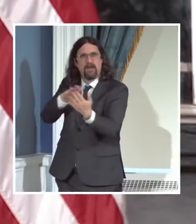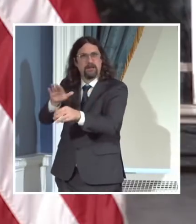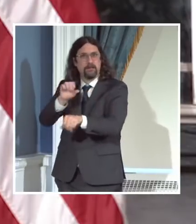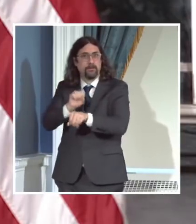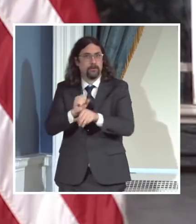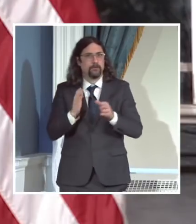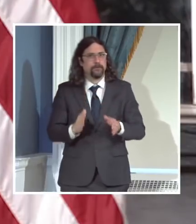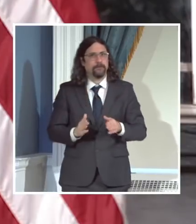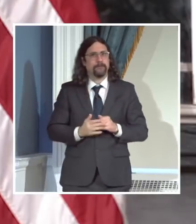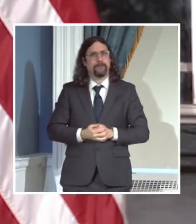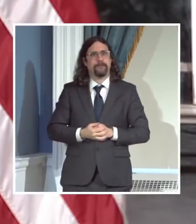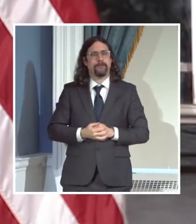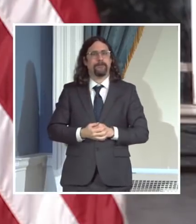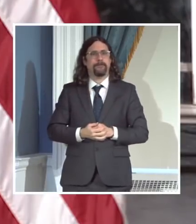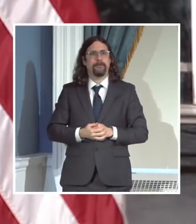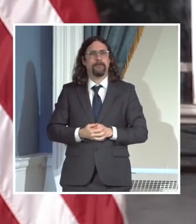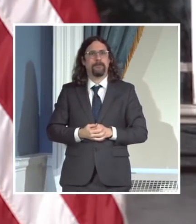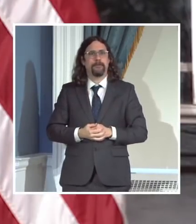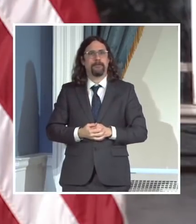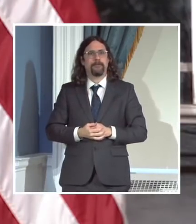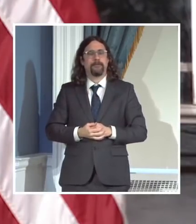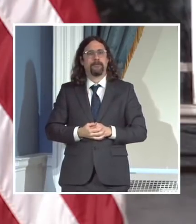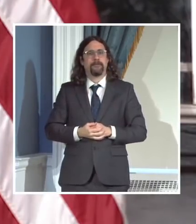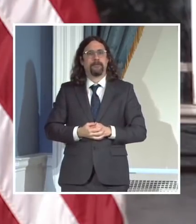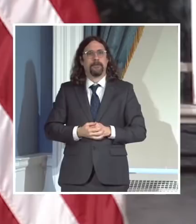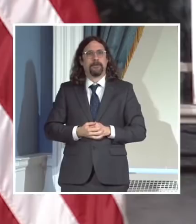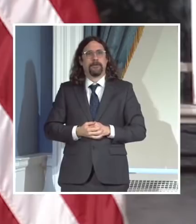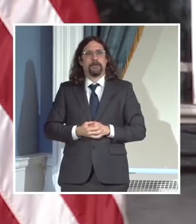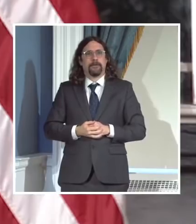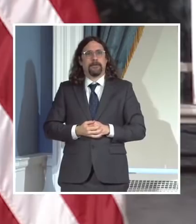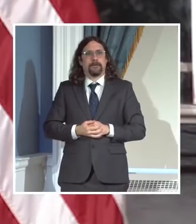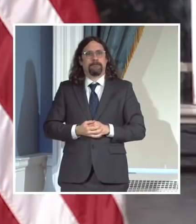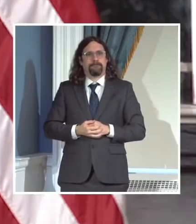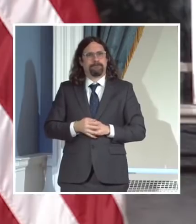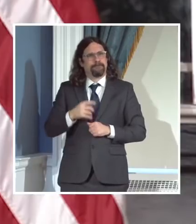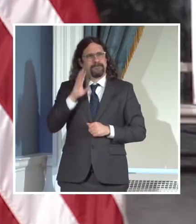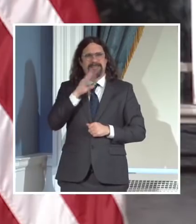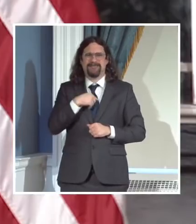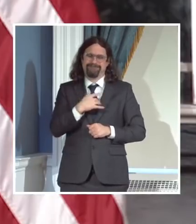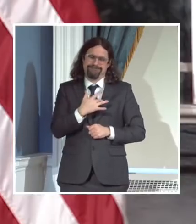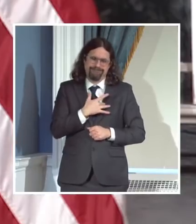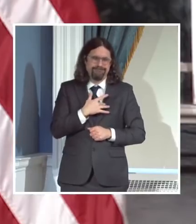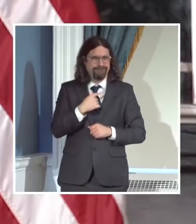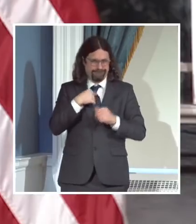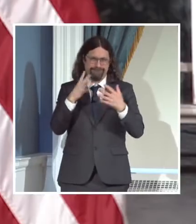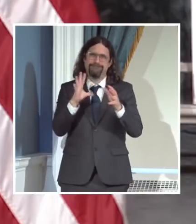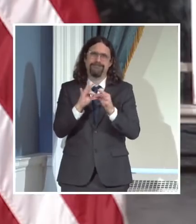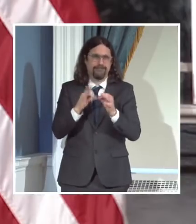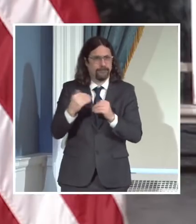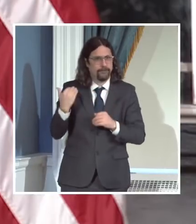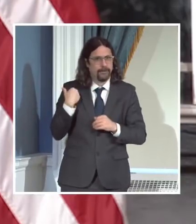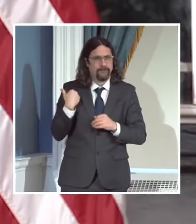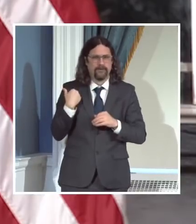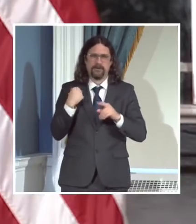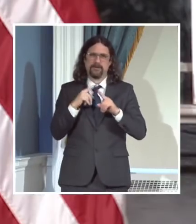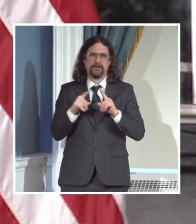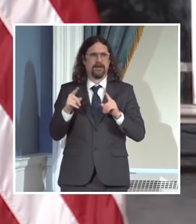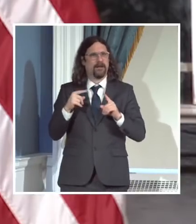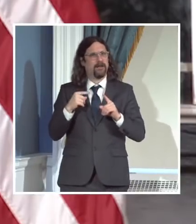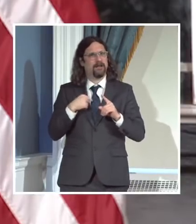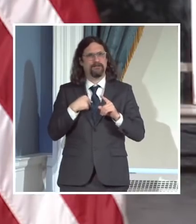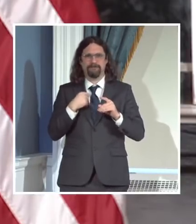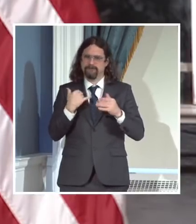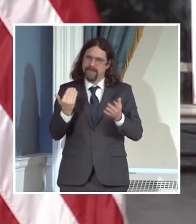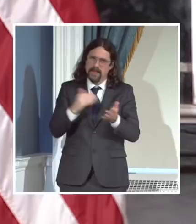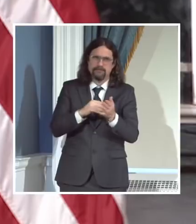keeps coming back to me, really touches my heart. And please go see the video that we've had on my Twitter feed on this at NYC